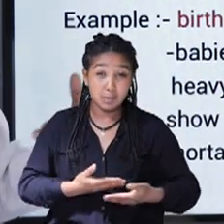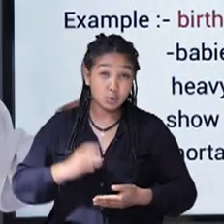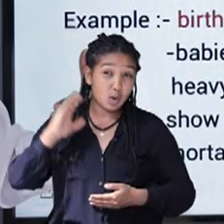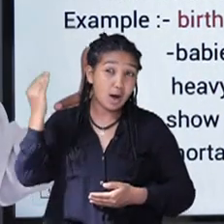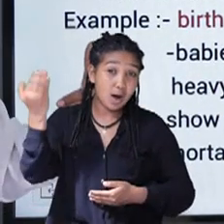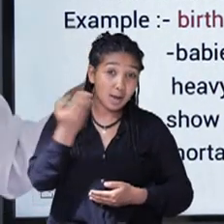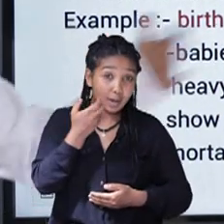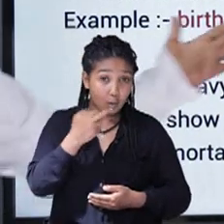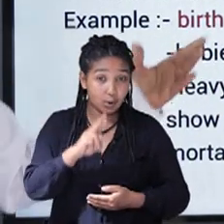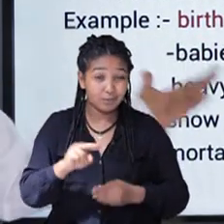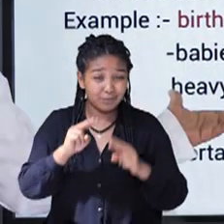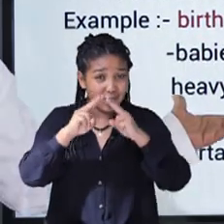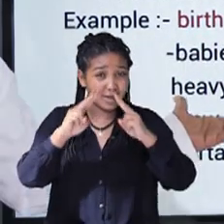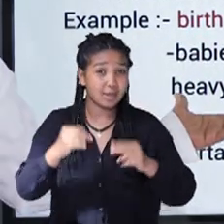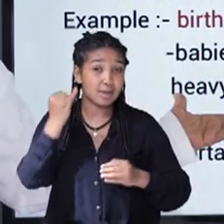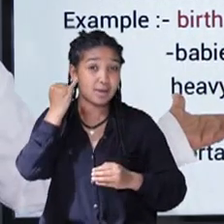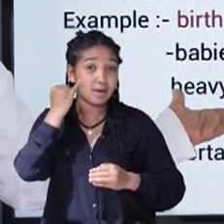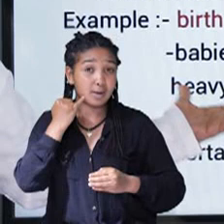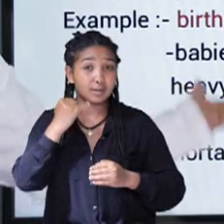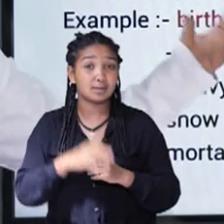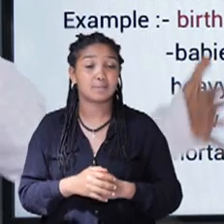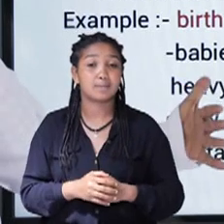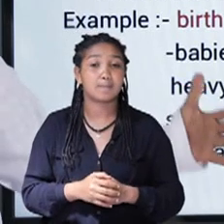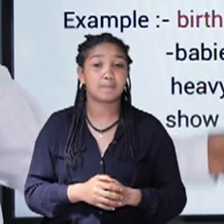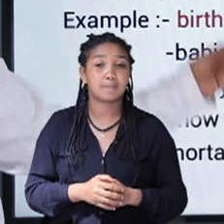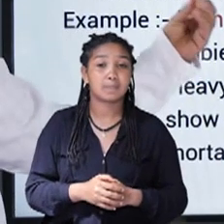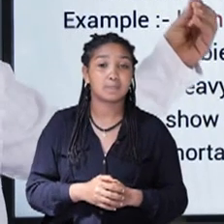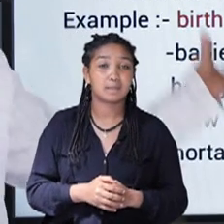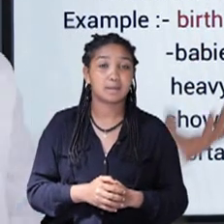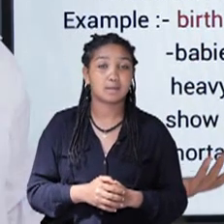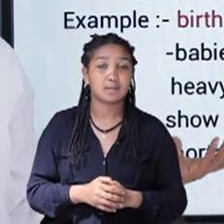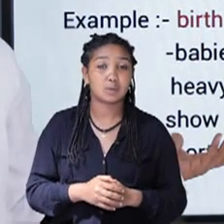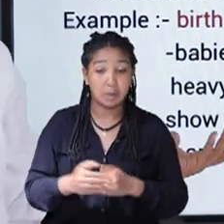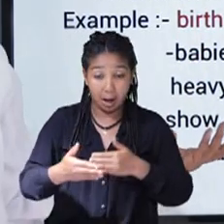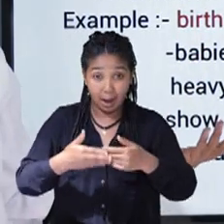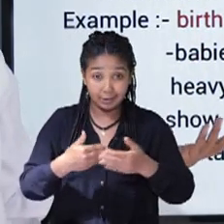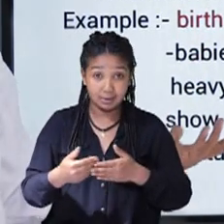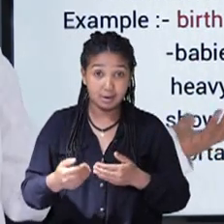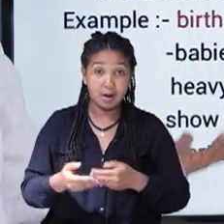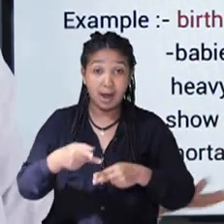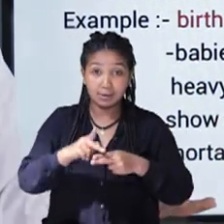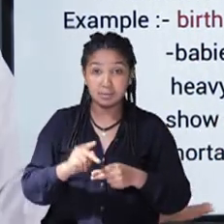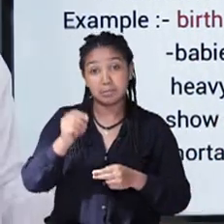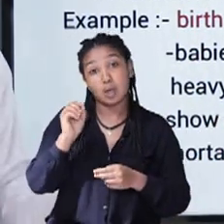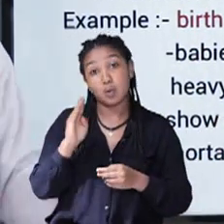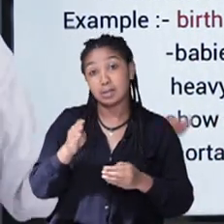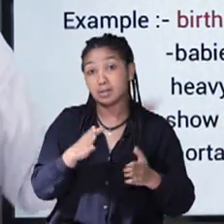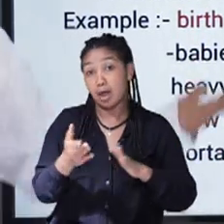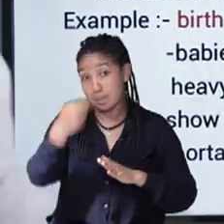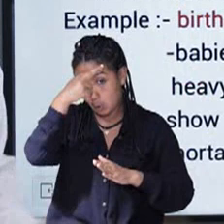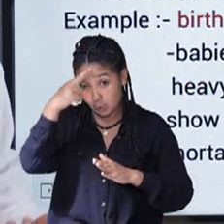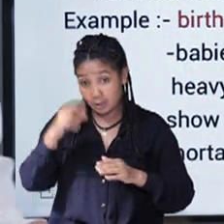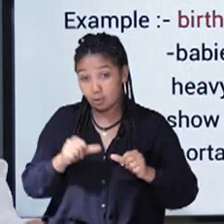heights or very heavy heights and babies with light heights, they will die because they